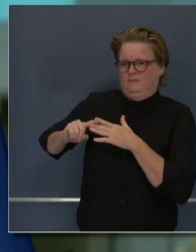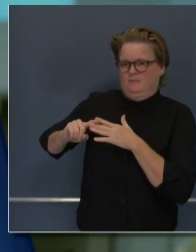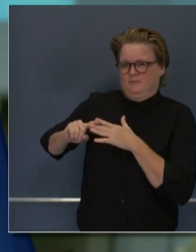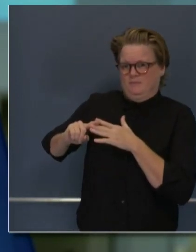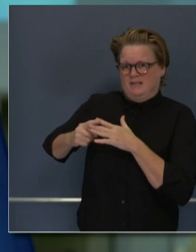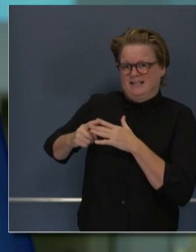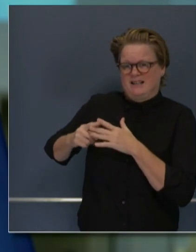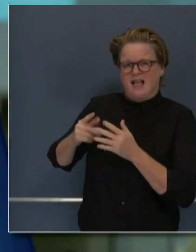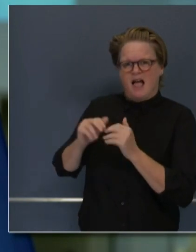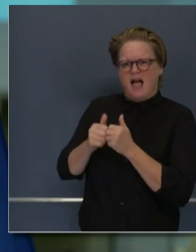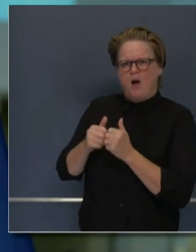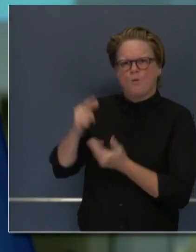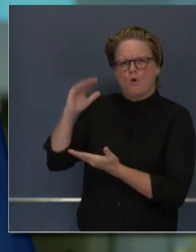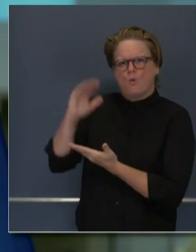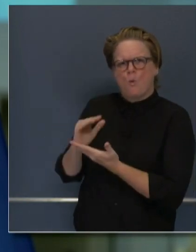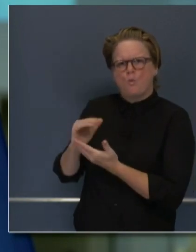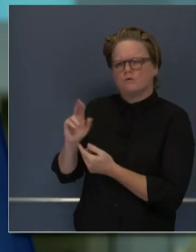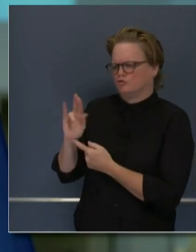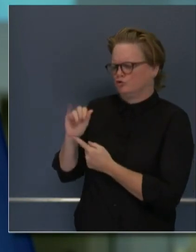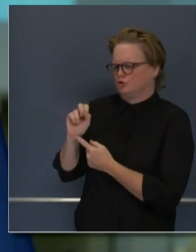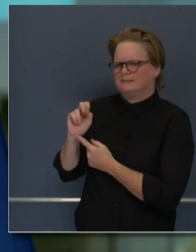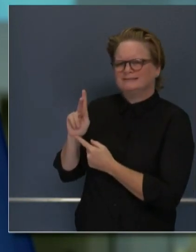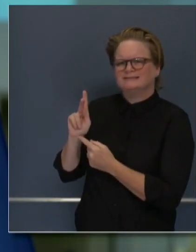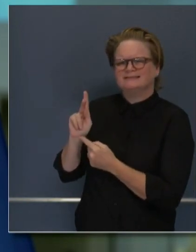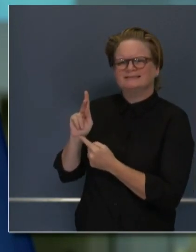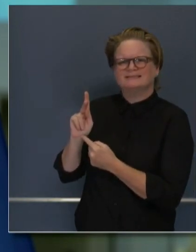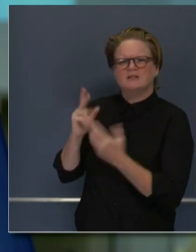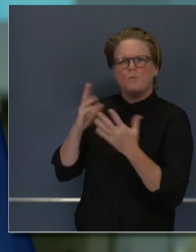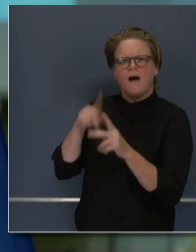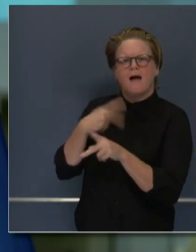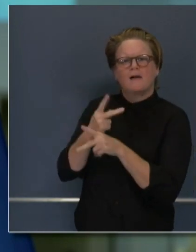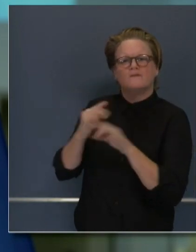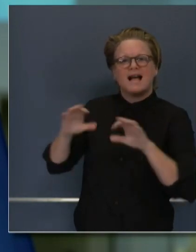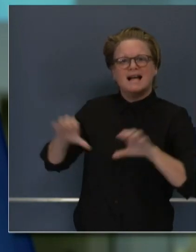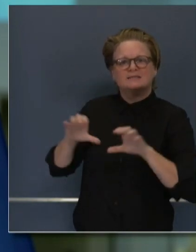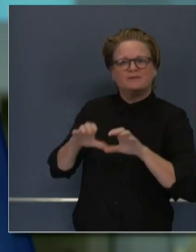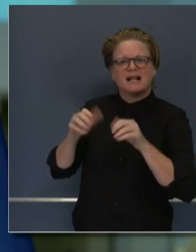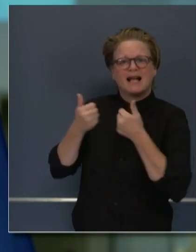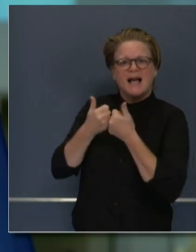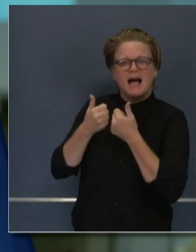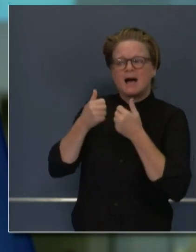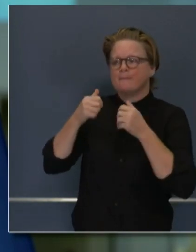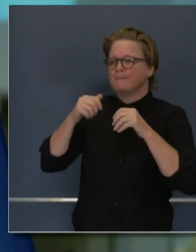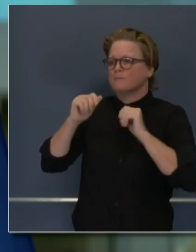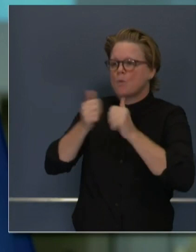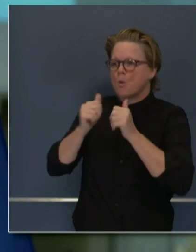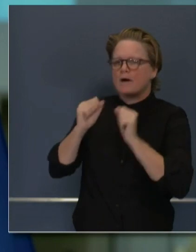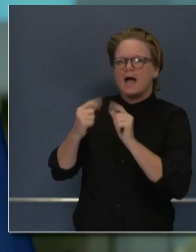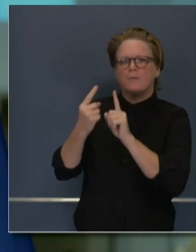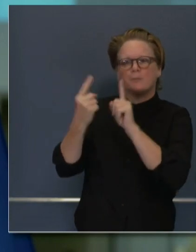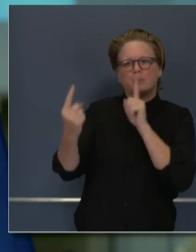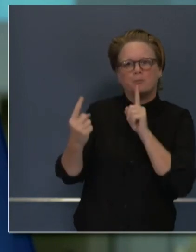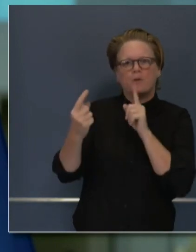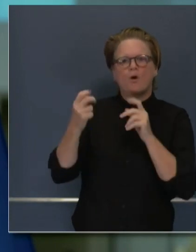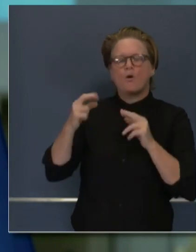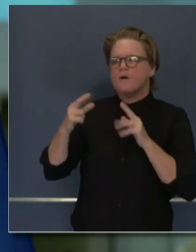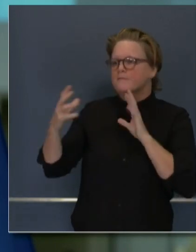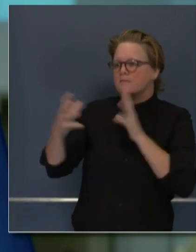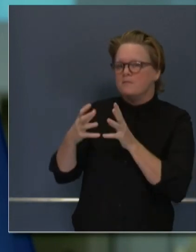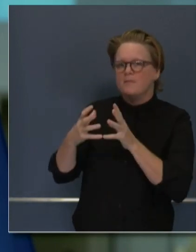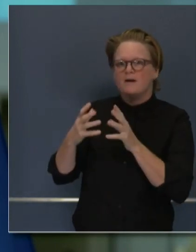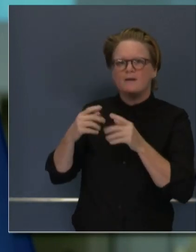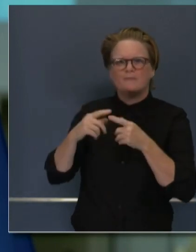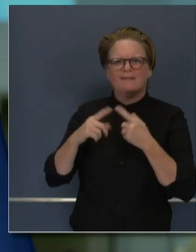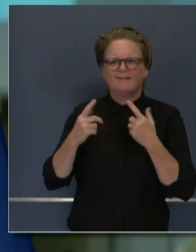can be done at a distance with little mixing outdoors, one thing, versus high contact sports that occur indoors, and